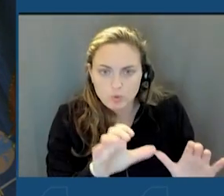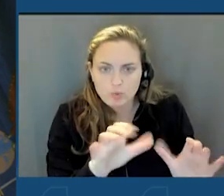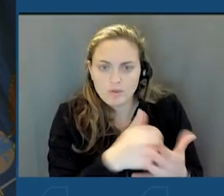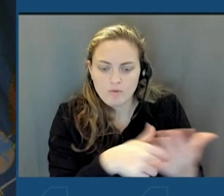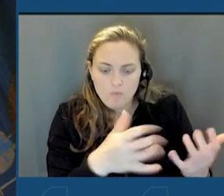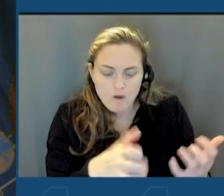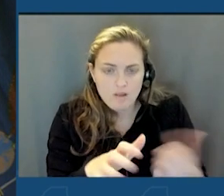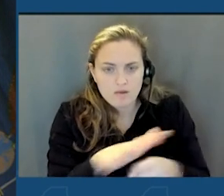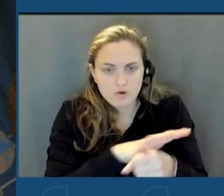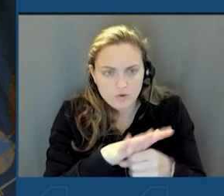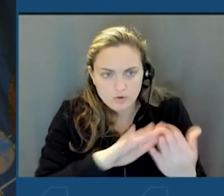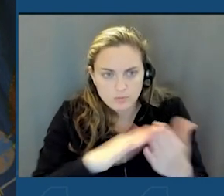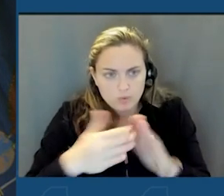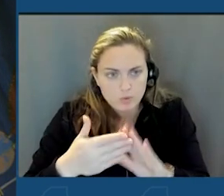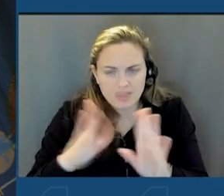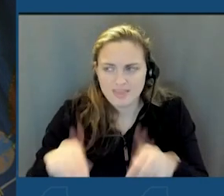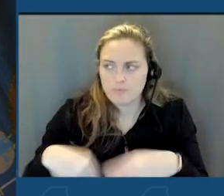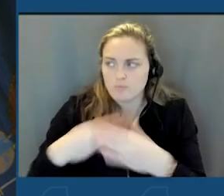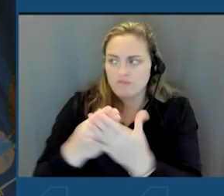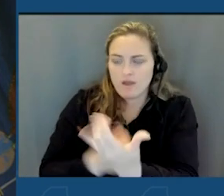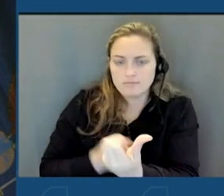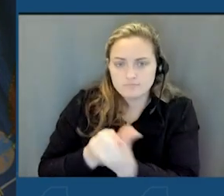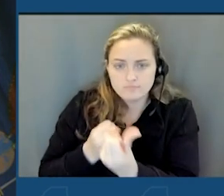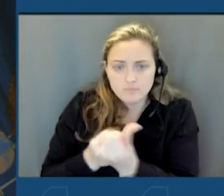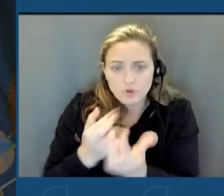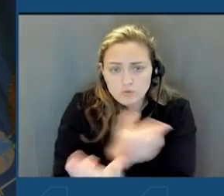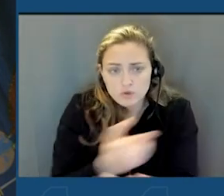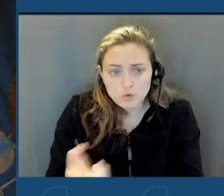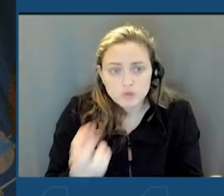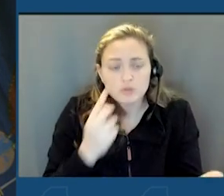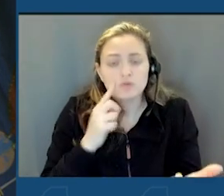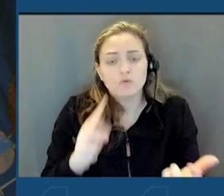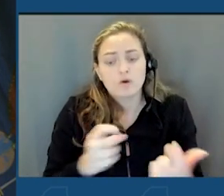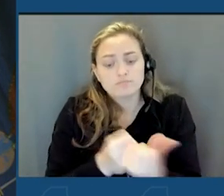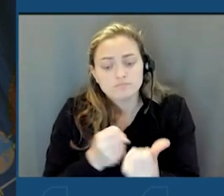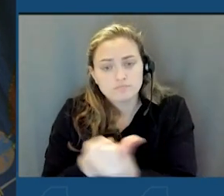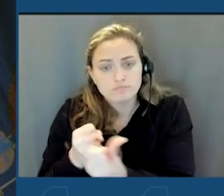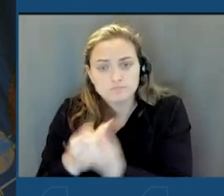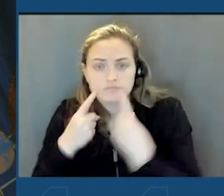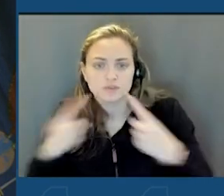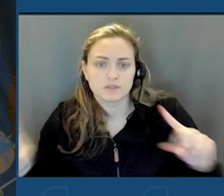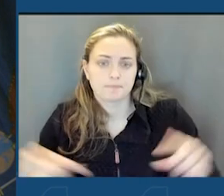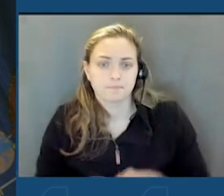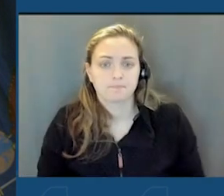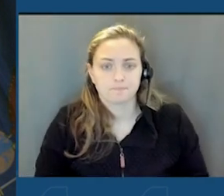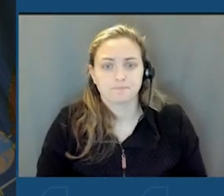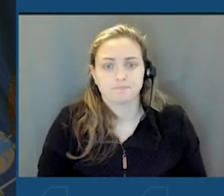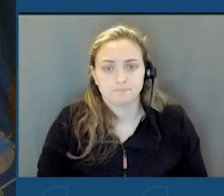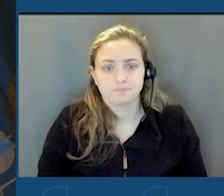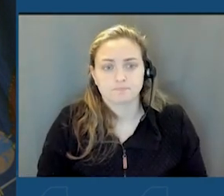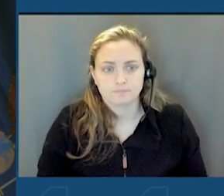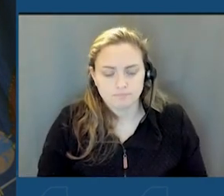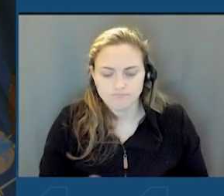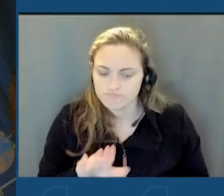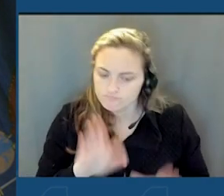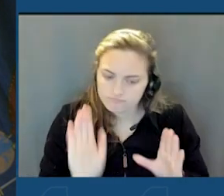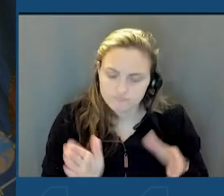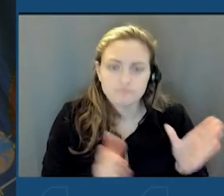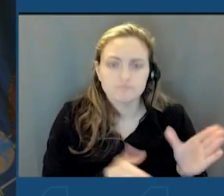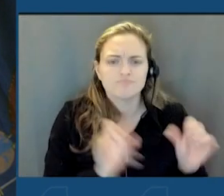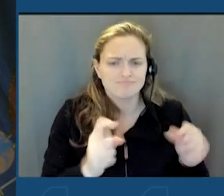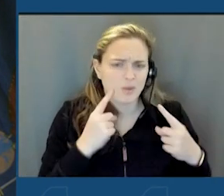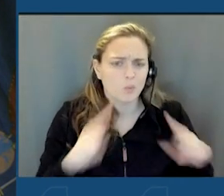local communities, and then providing the resources and support to help make it happen. That's a plan that can